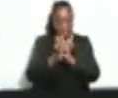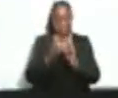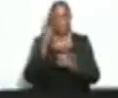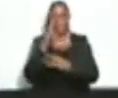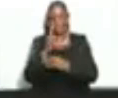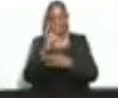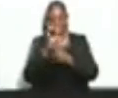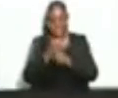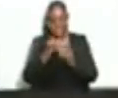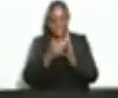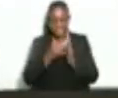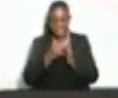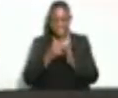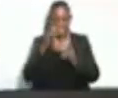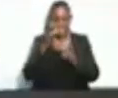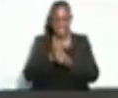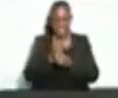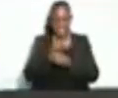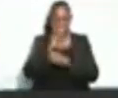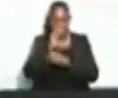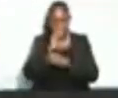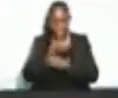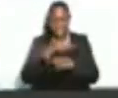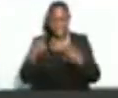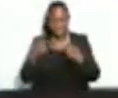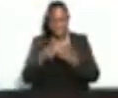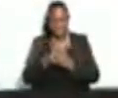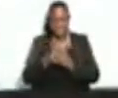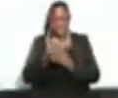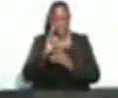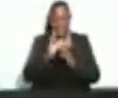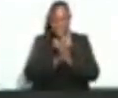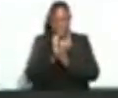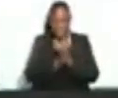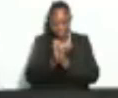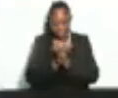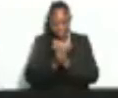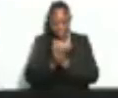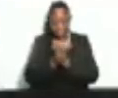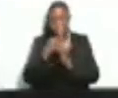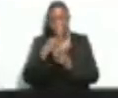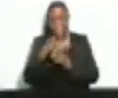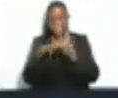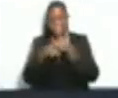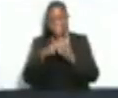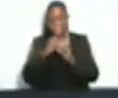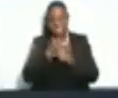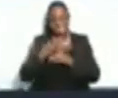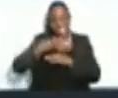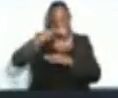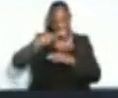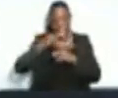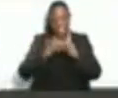street in anticipation of the turkeys being served out. The exercise welcomed as the cost of these birds this time of year is high,